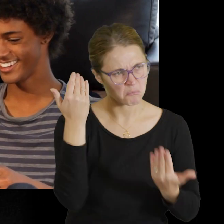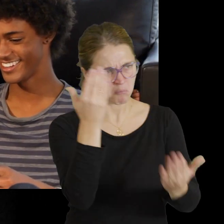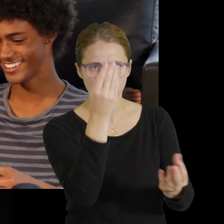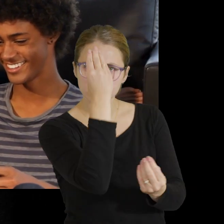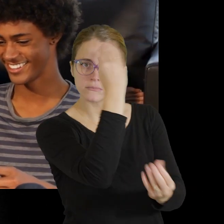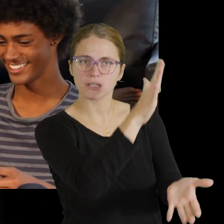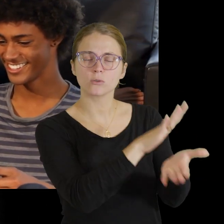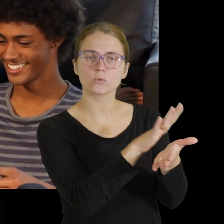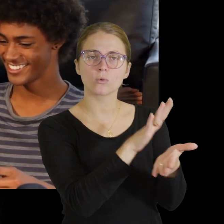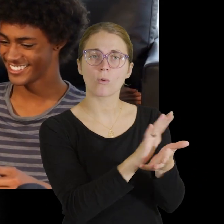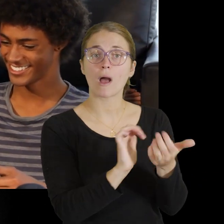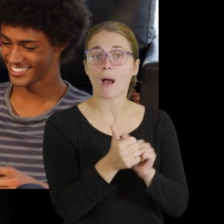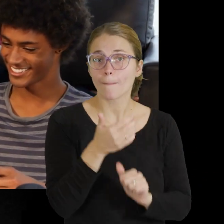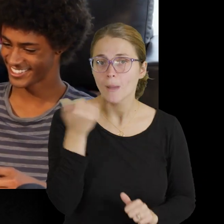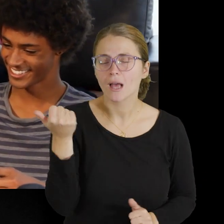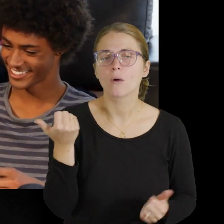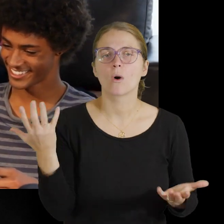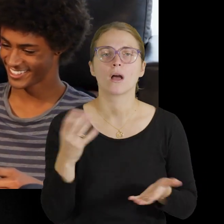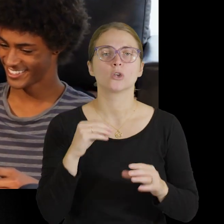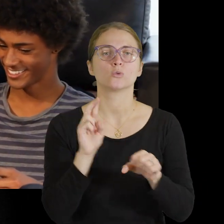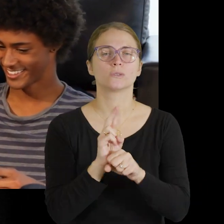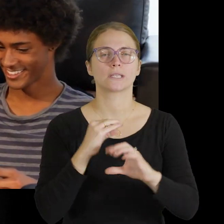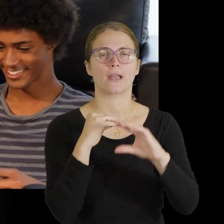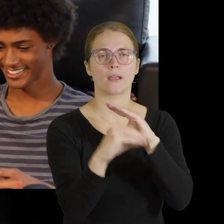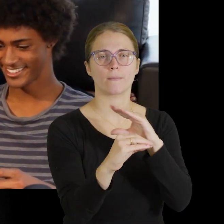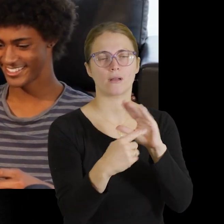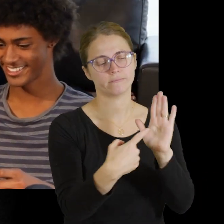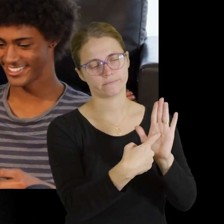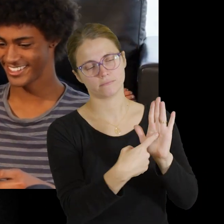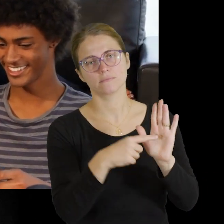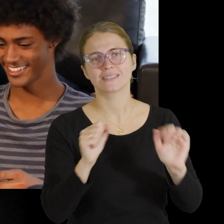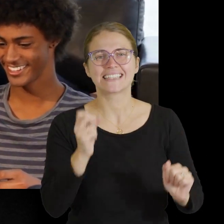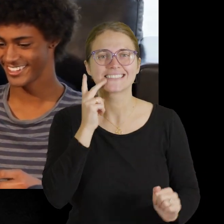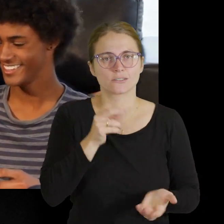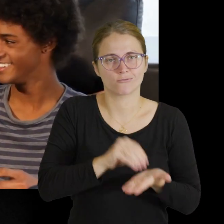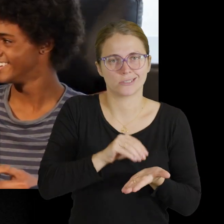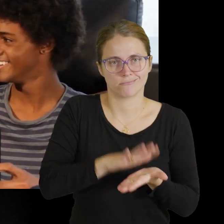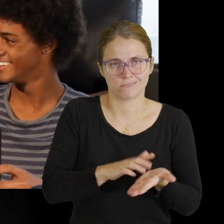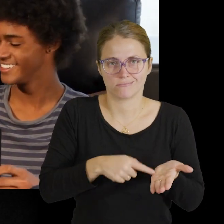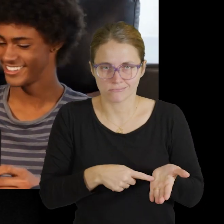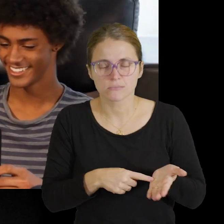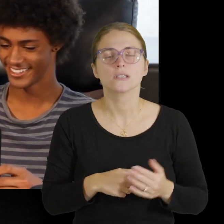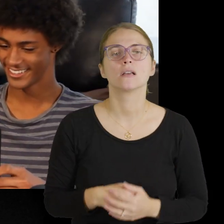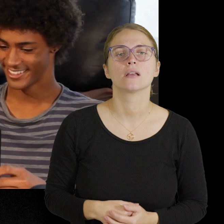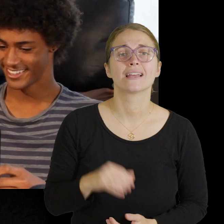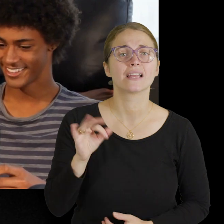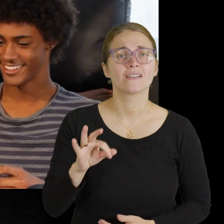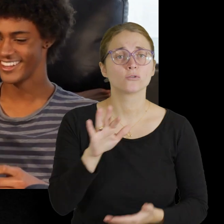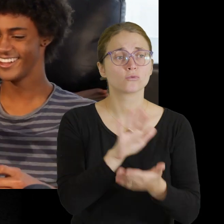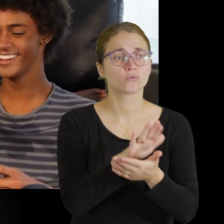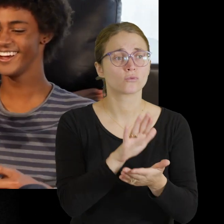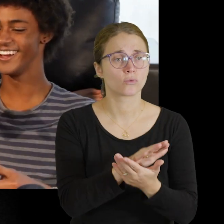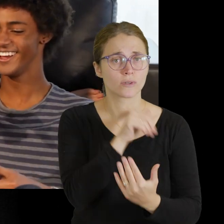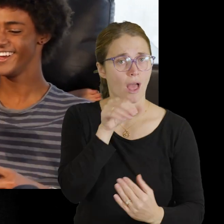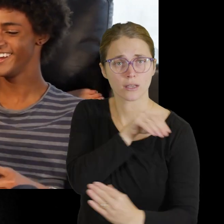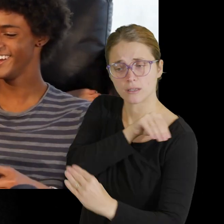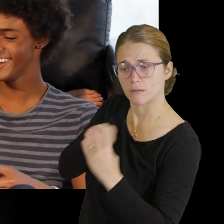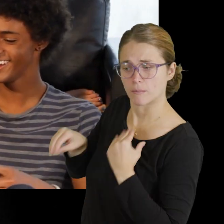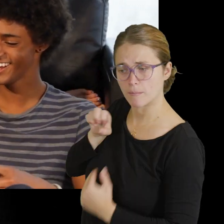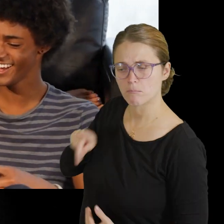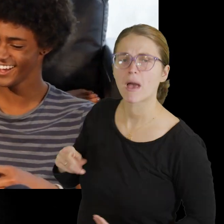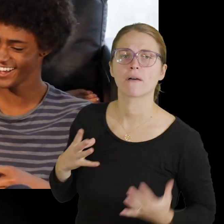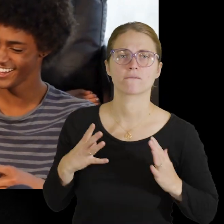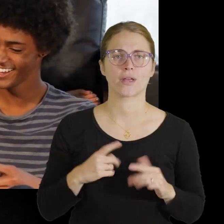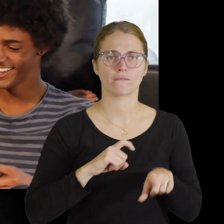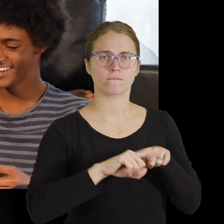of an IEP meeting is in writing over email. If the school does not respond to your email request, you can always follow up with a phone call. Schools are